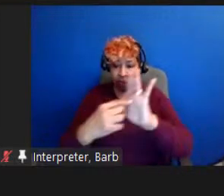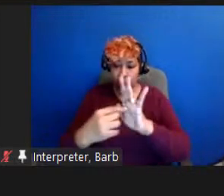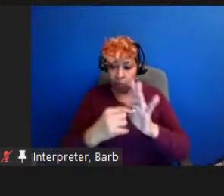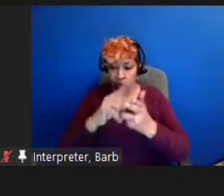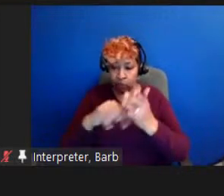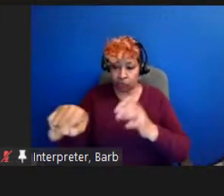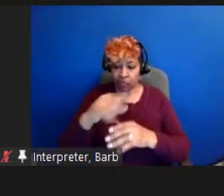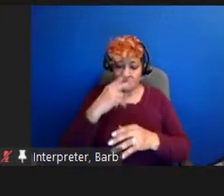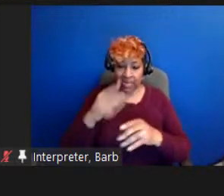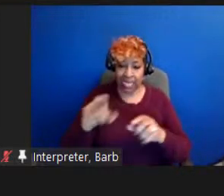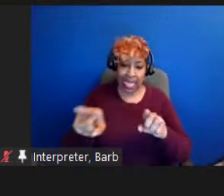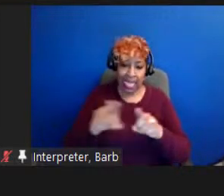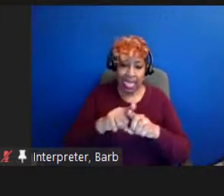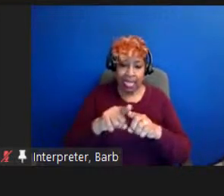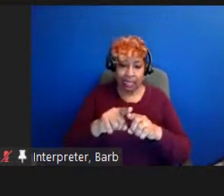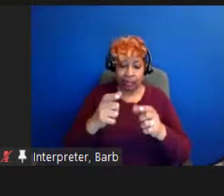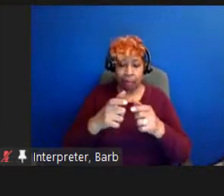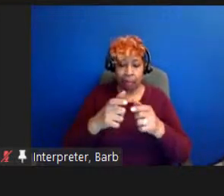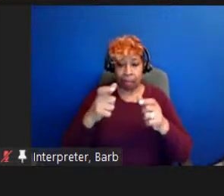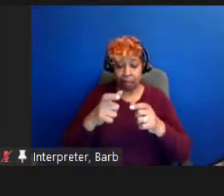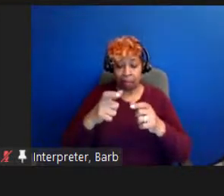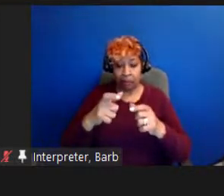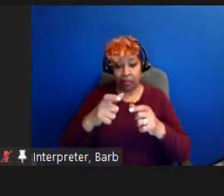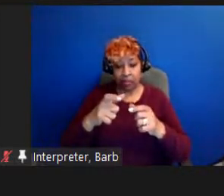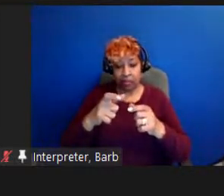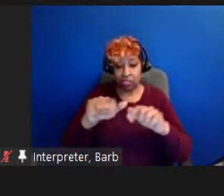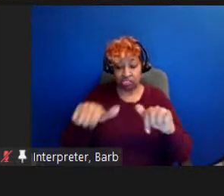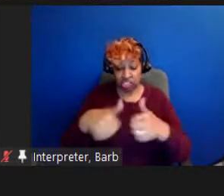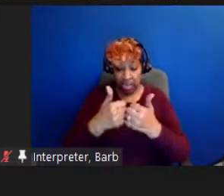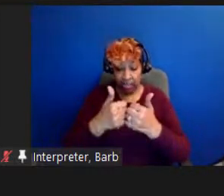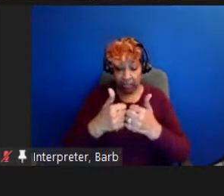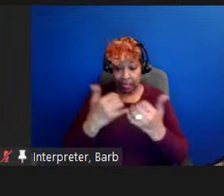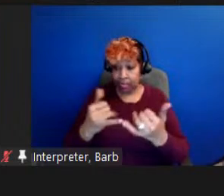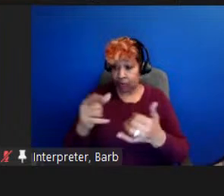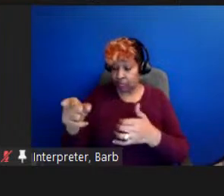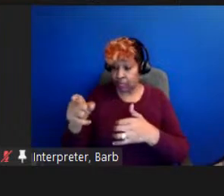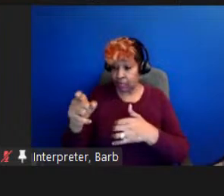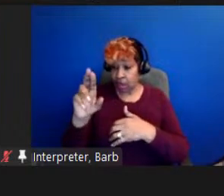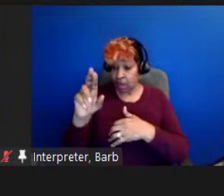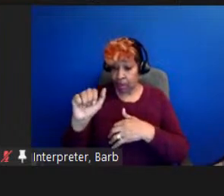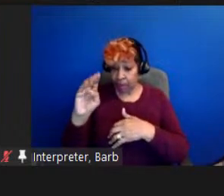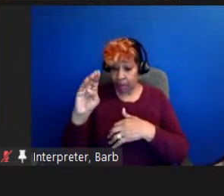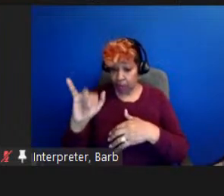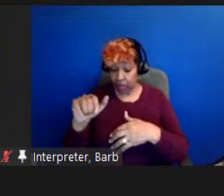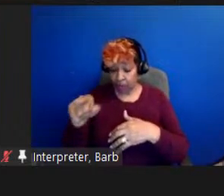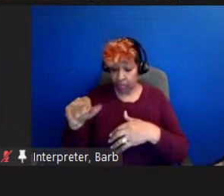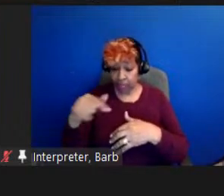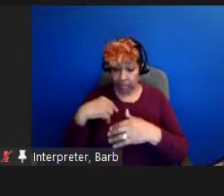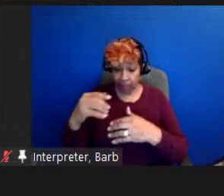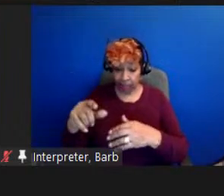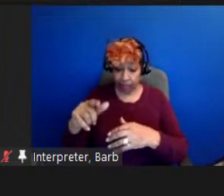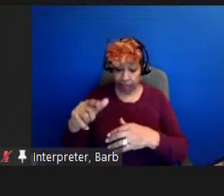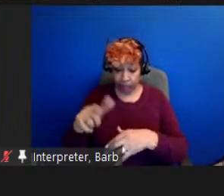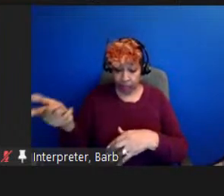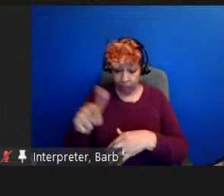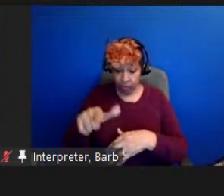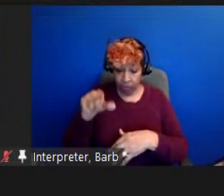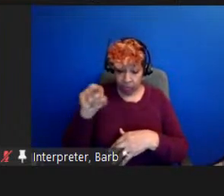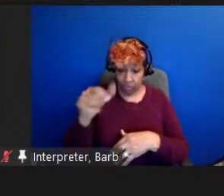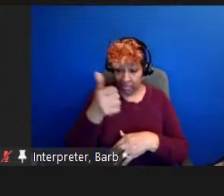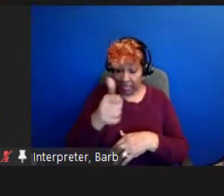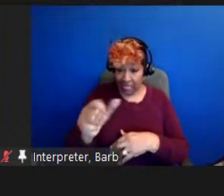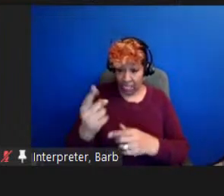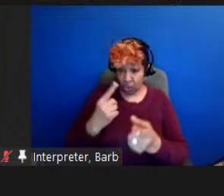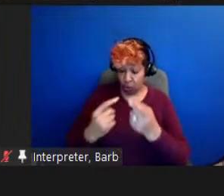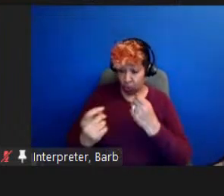as the major challenges. So with that, Chairperson Arabia, I'll put it out to you. Is there any questions from you or have